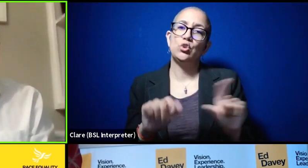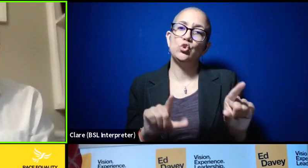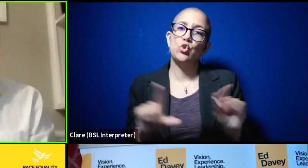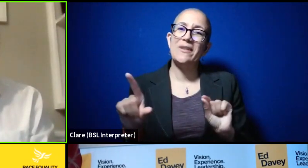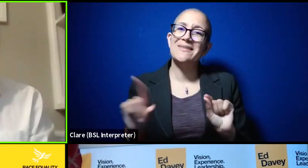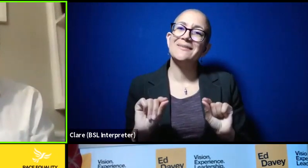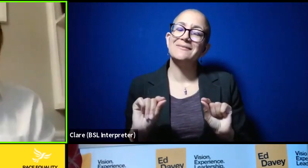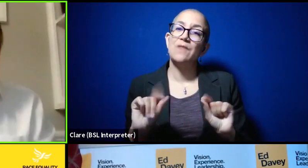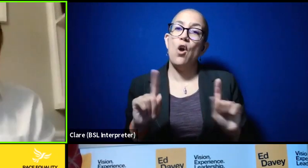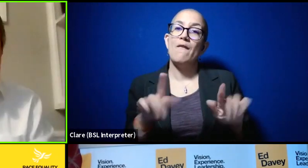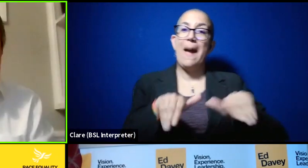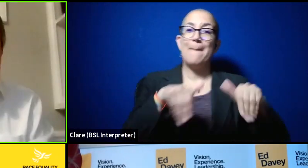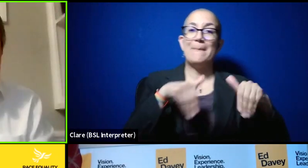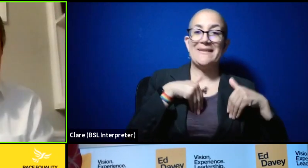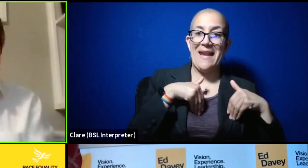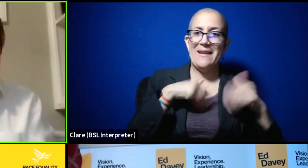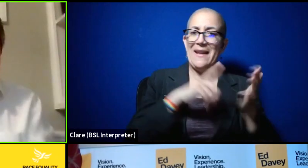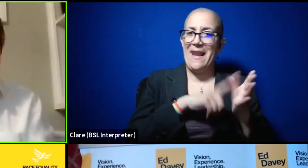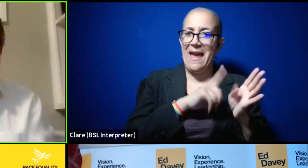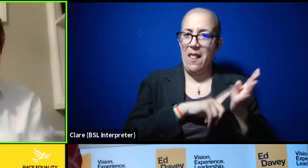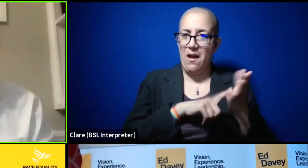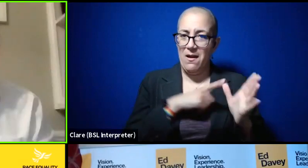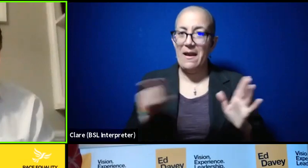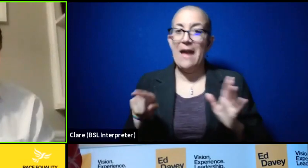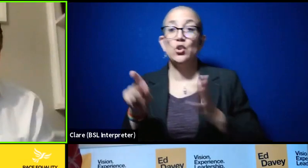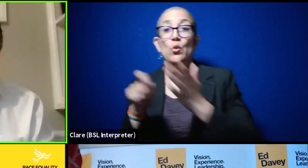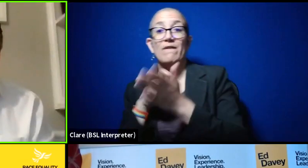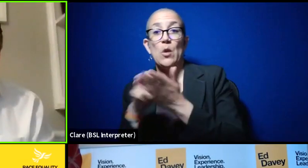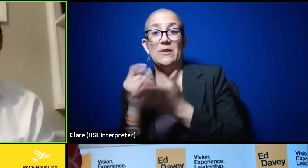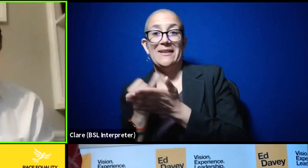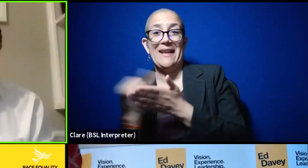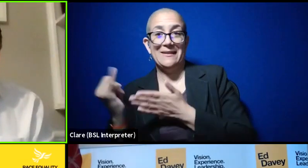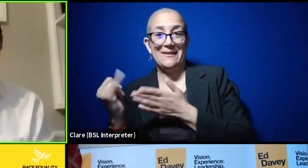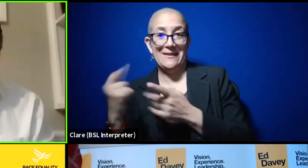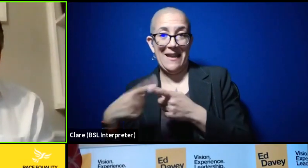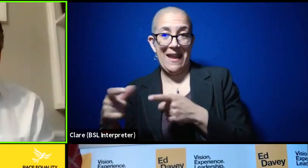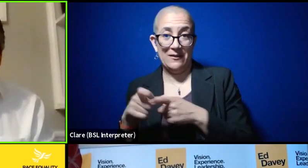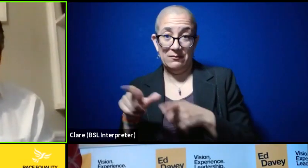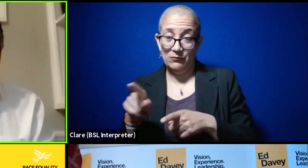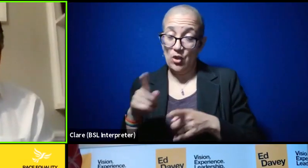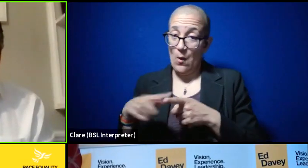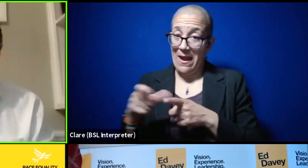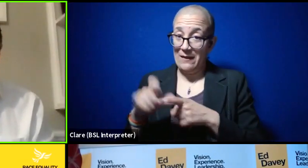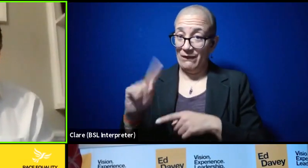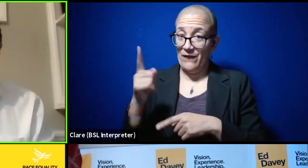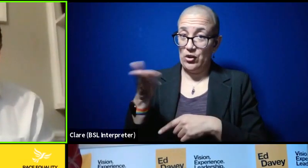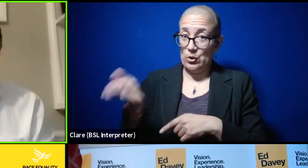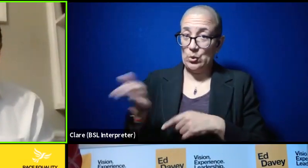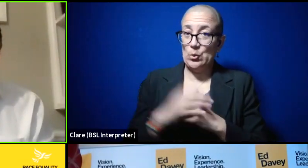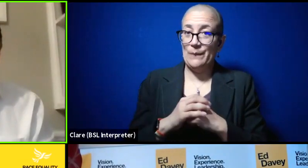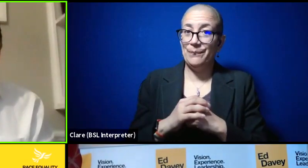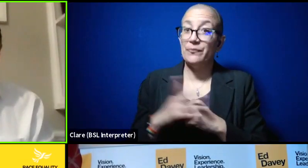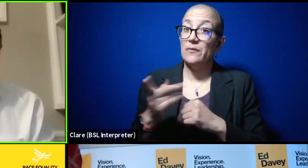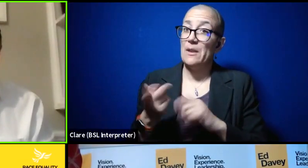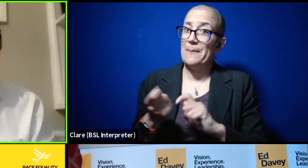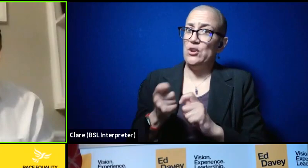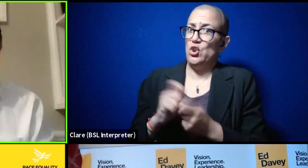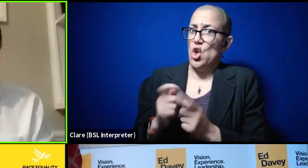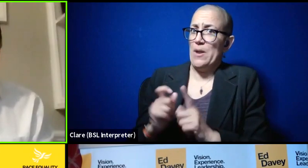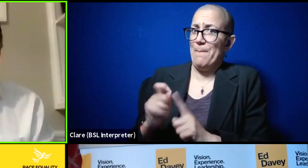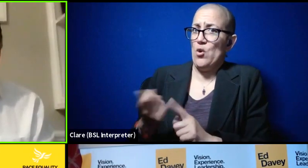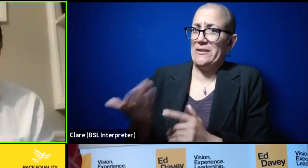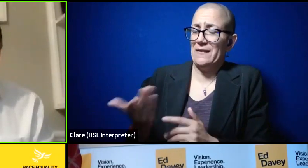of abstaining, I think, Layla, and voting against that Ed. Ed, let me give that to you. Was there a turning point there